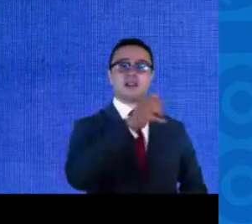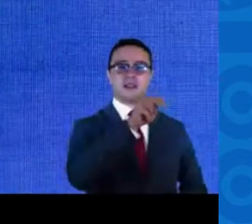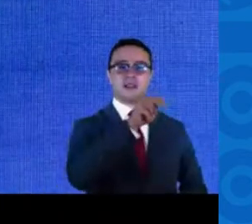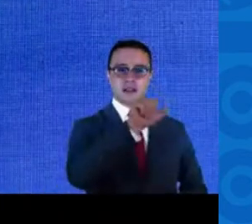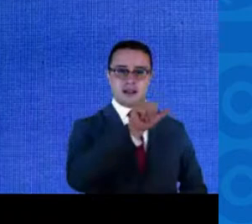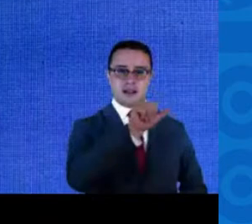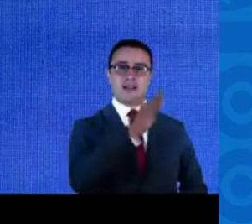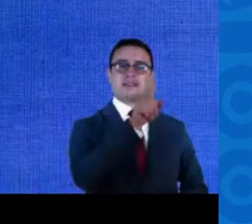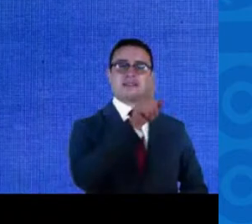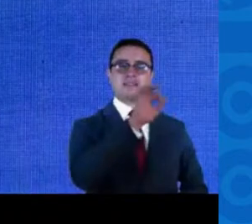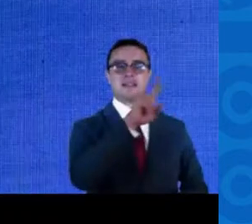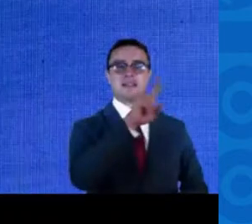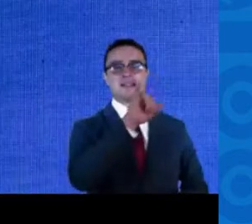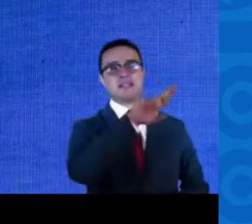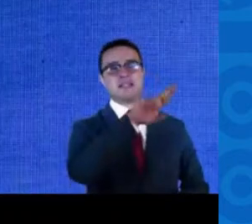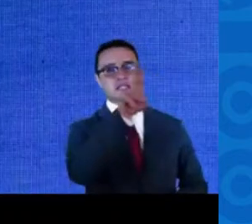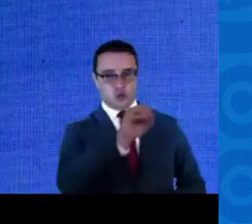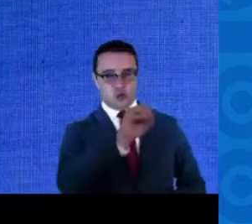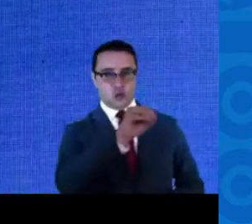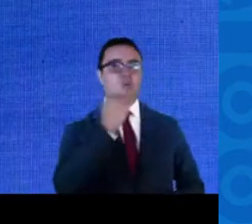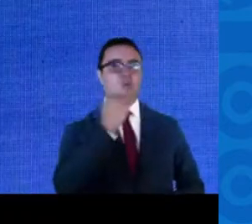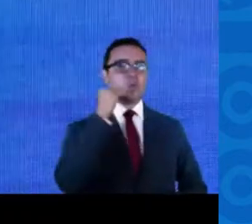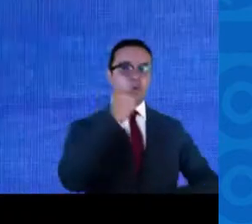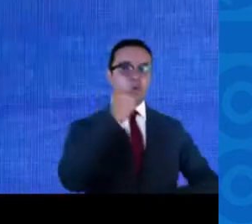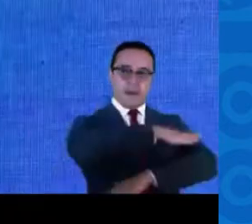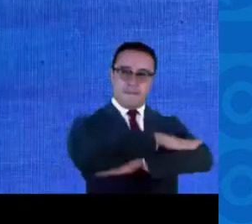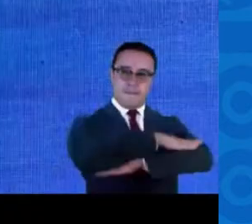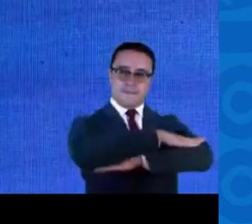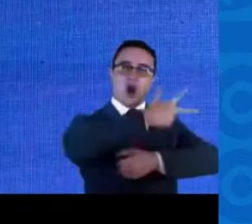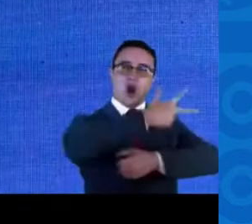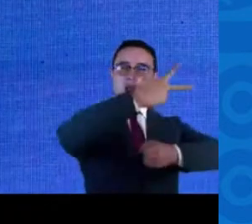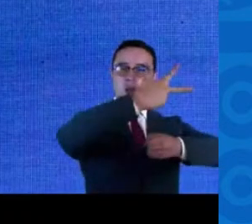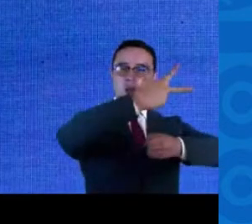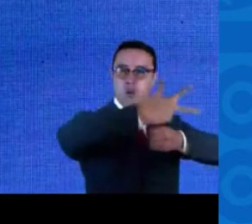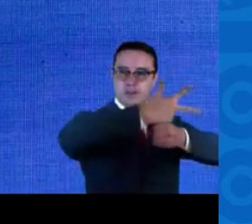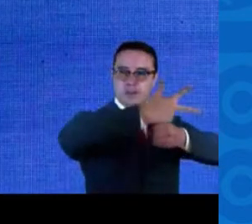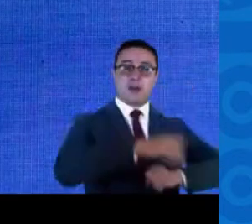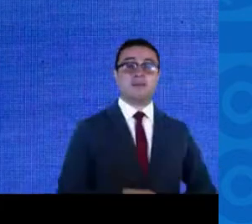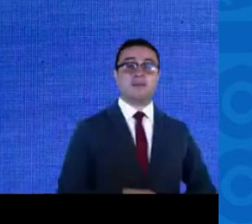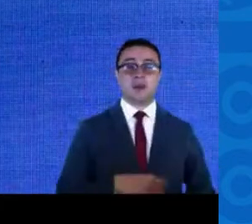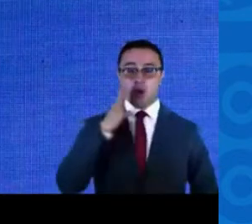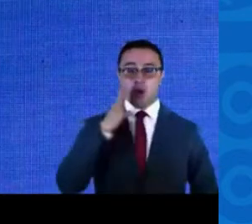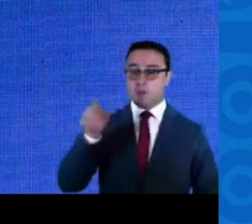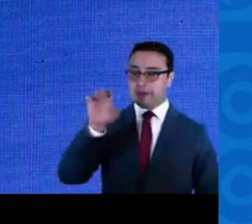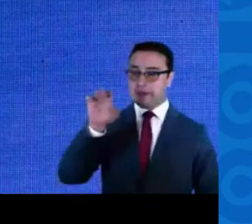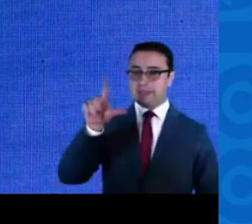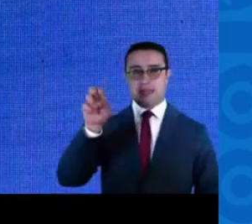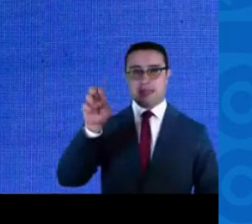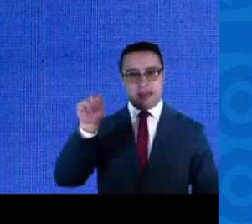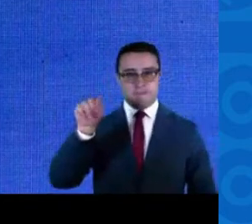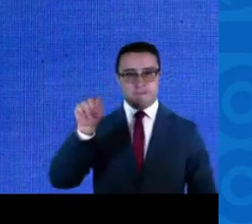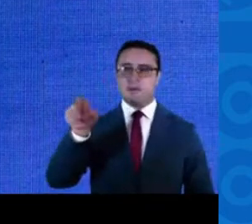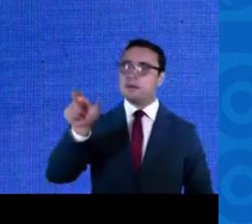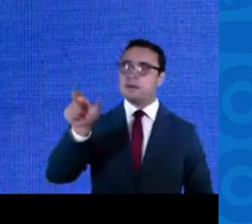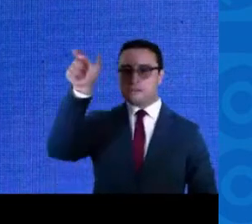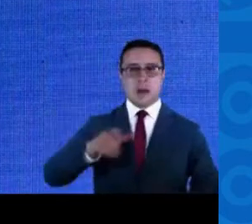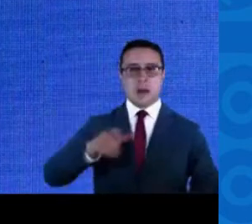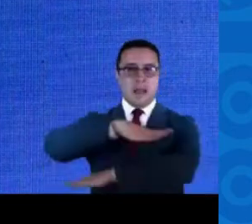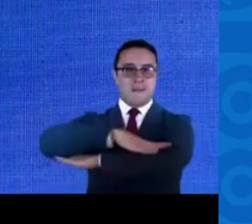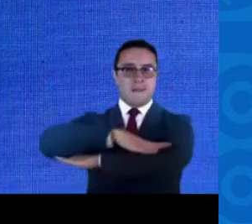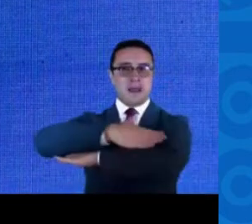Ms. Ireana Vaga Santis, ambassador of the Republic of Guatemala, Mr. Salem Roche